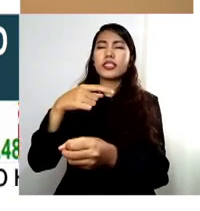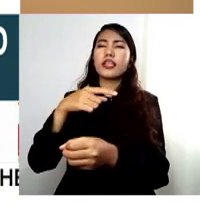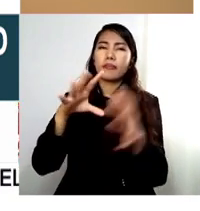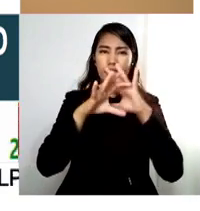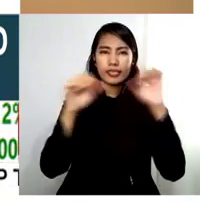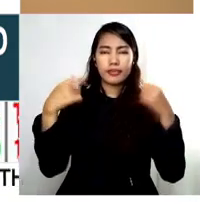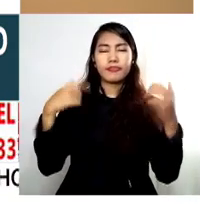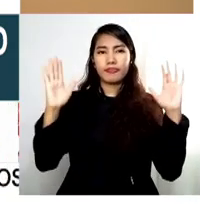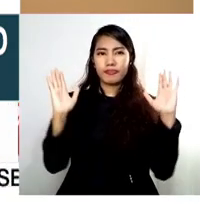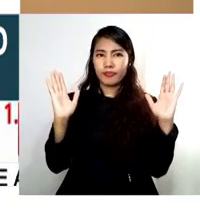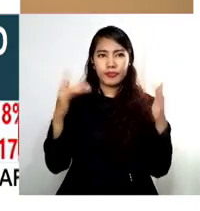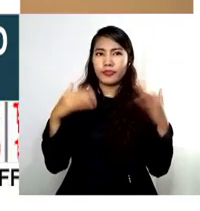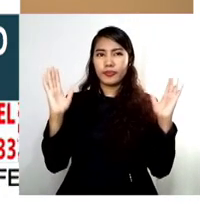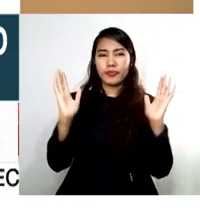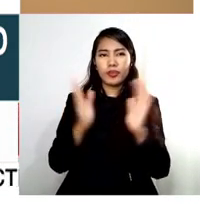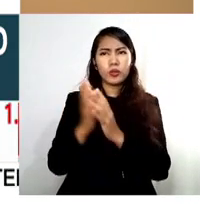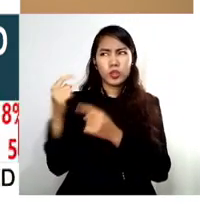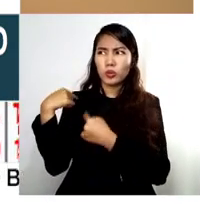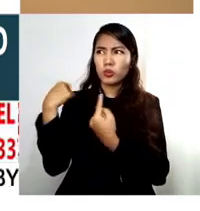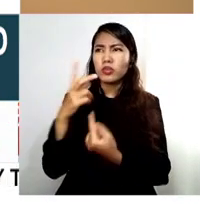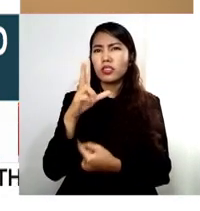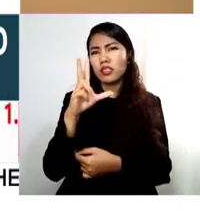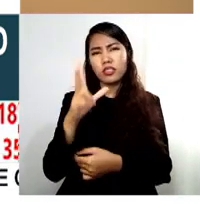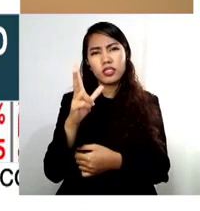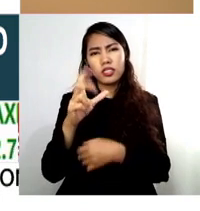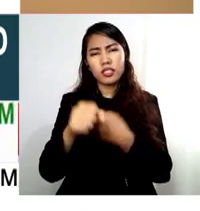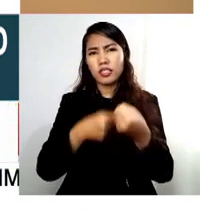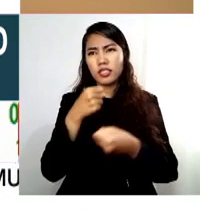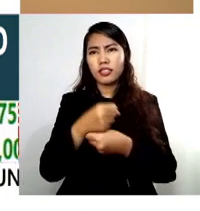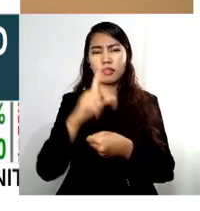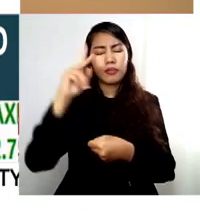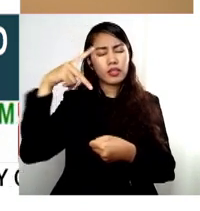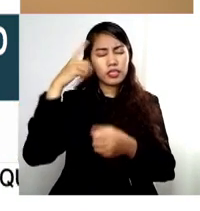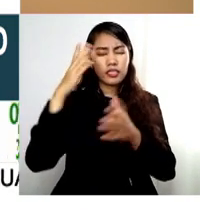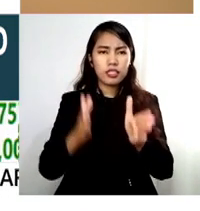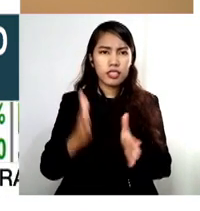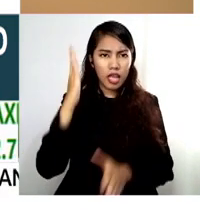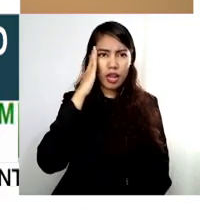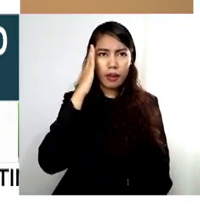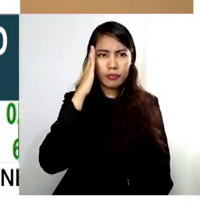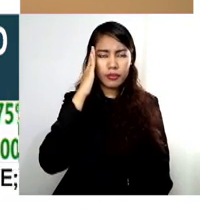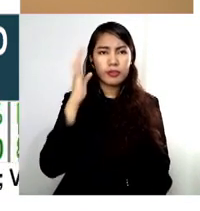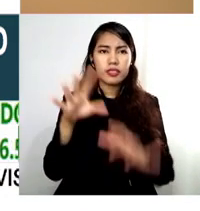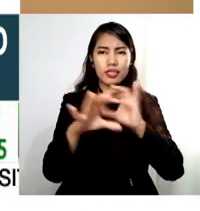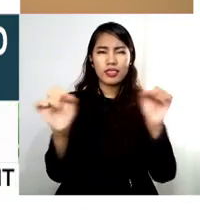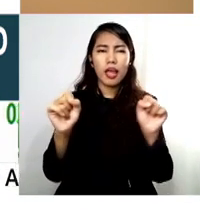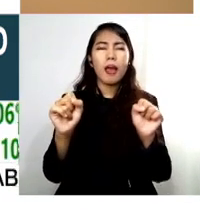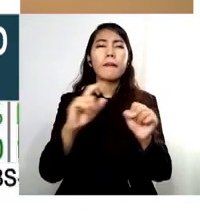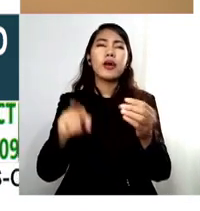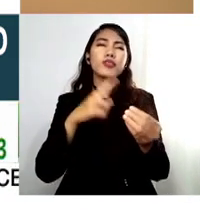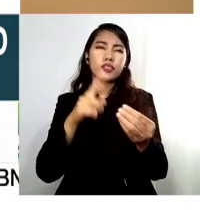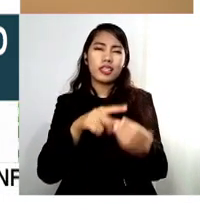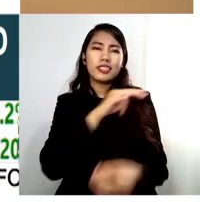after having spent 30 or so years as a politician, he knows that the nature of politics itself. No?